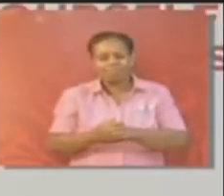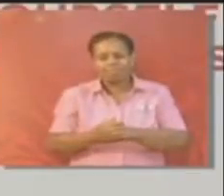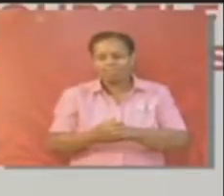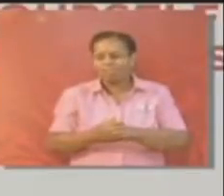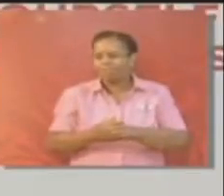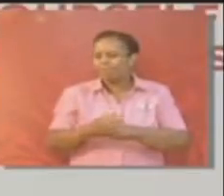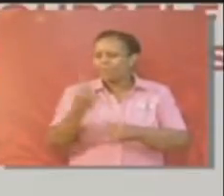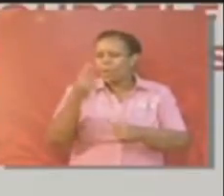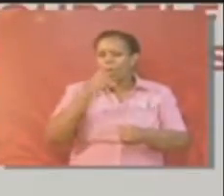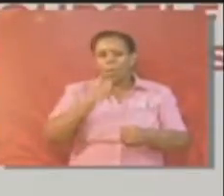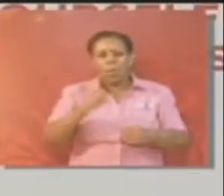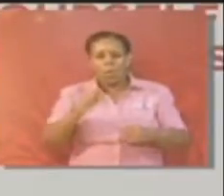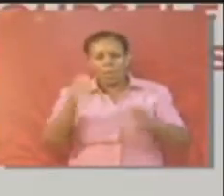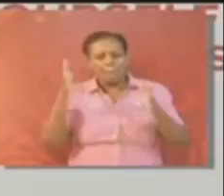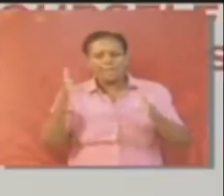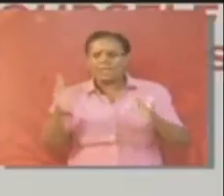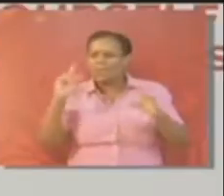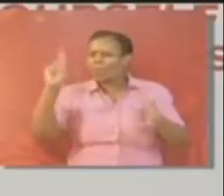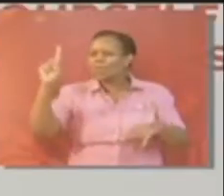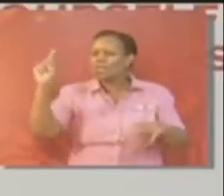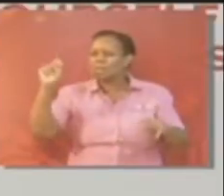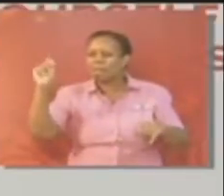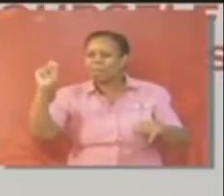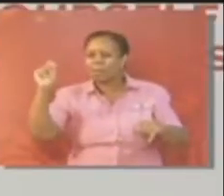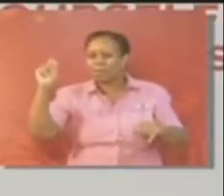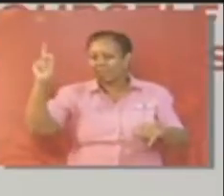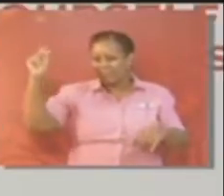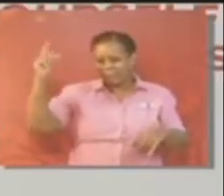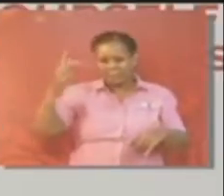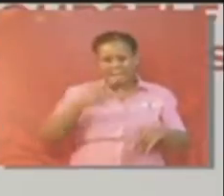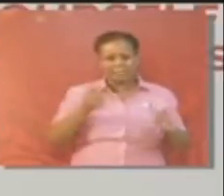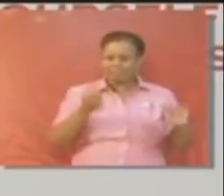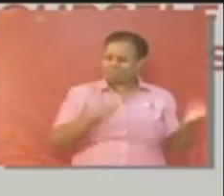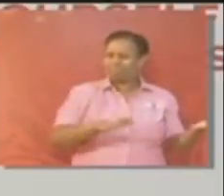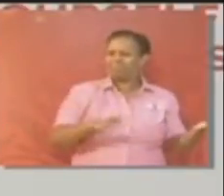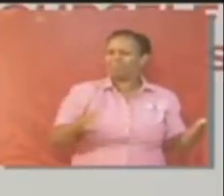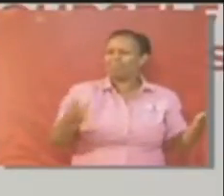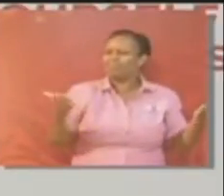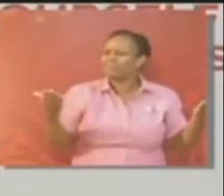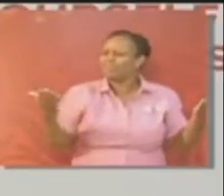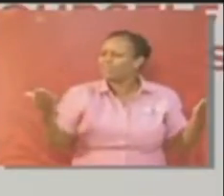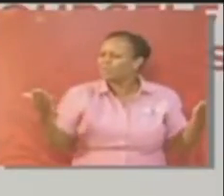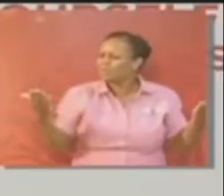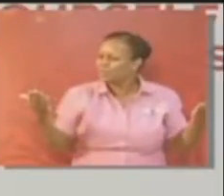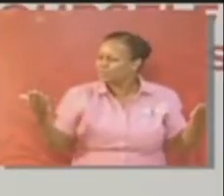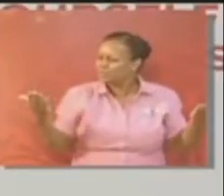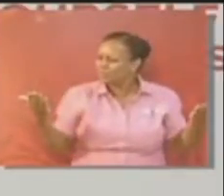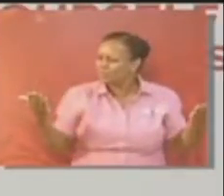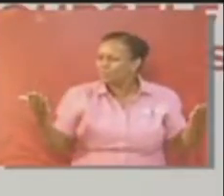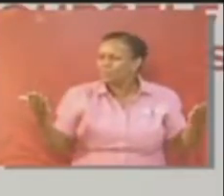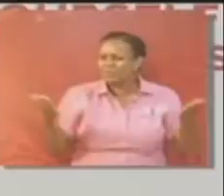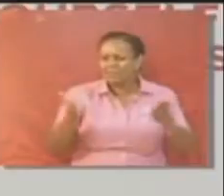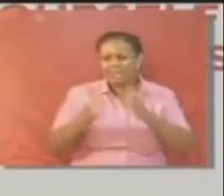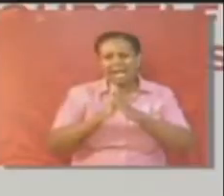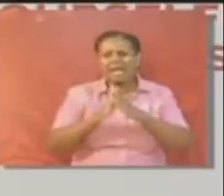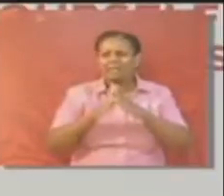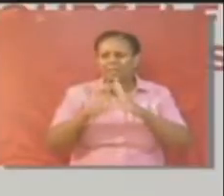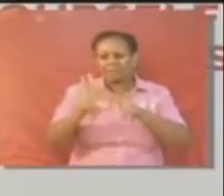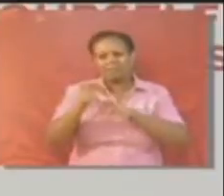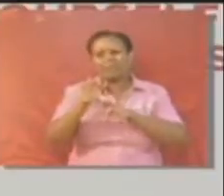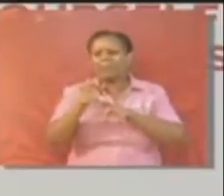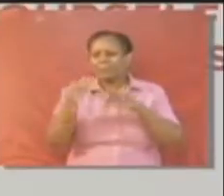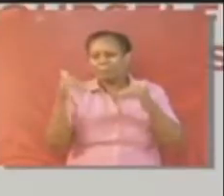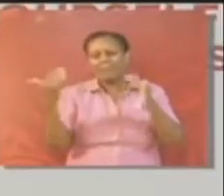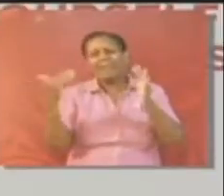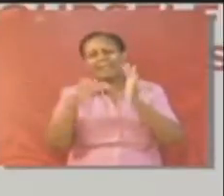Tobago. So I'm going to ask the video clip that was queued to be played, and this will be my closing comment via that public